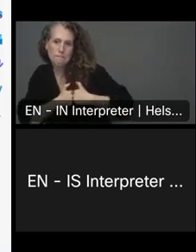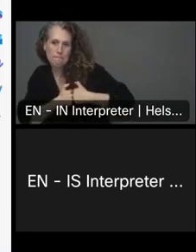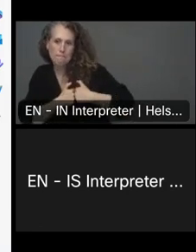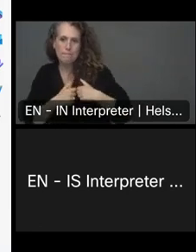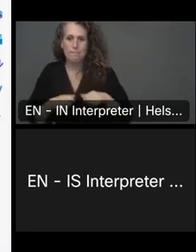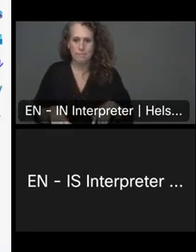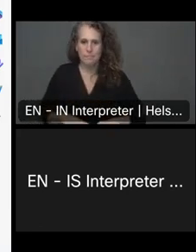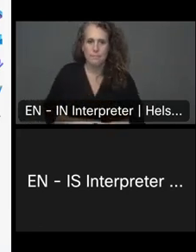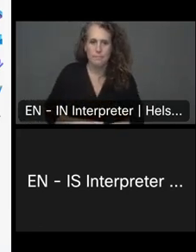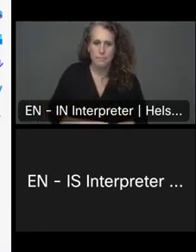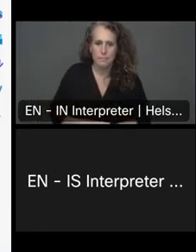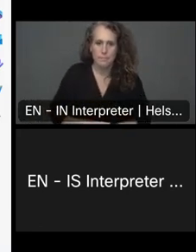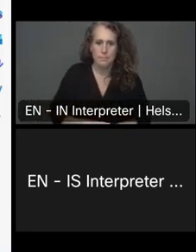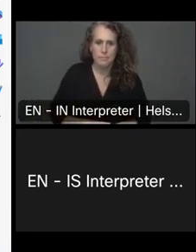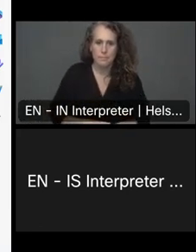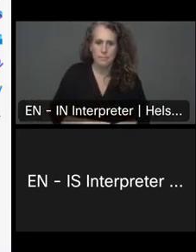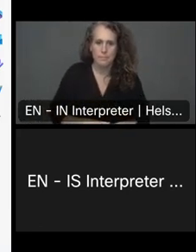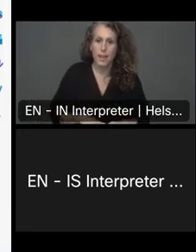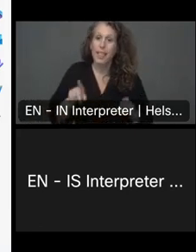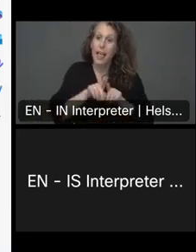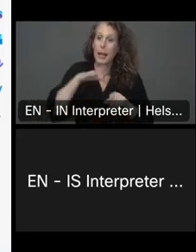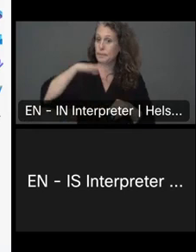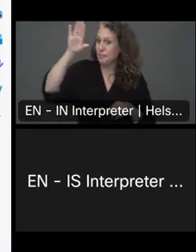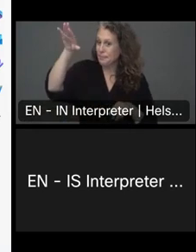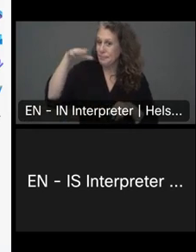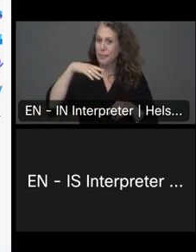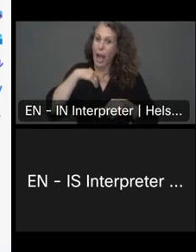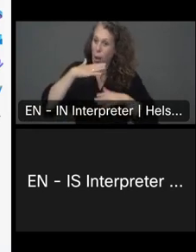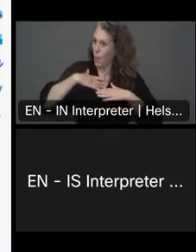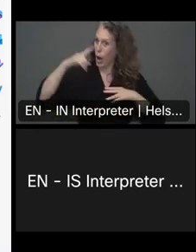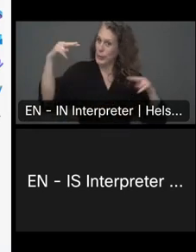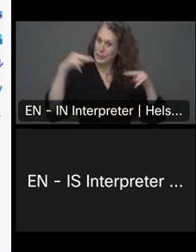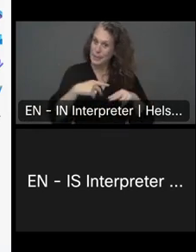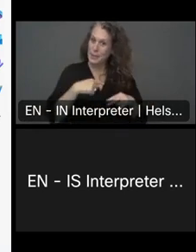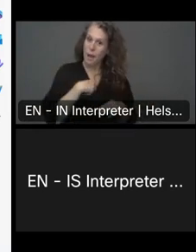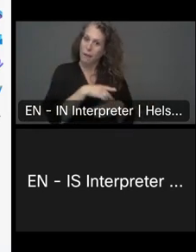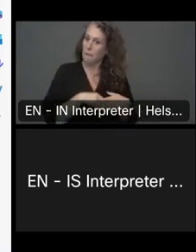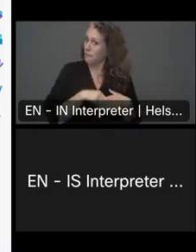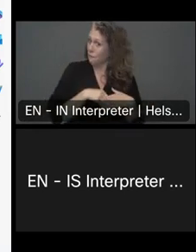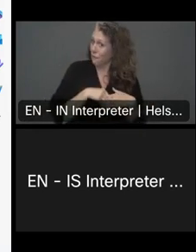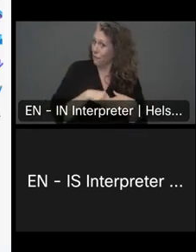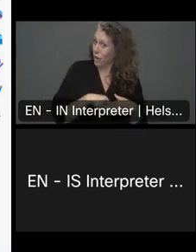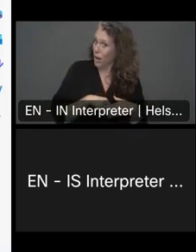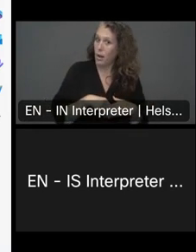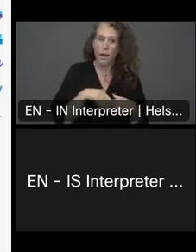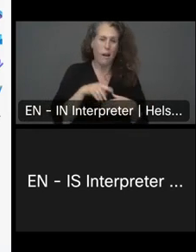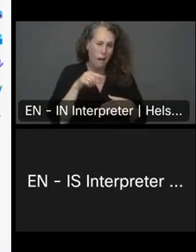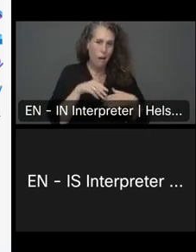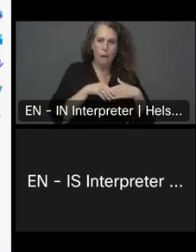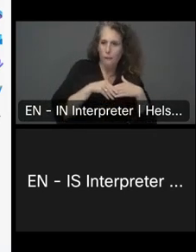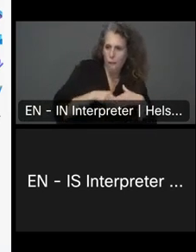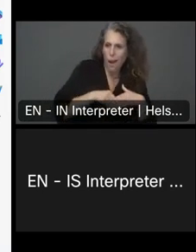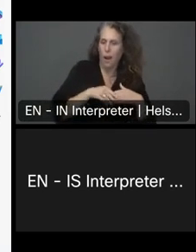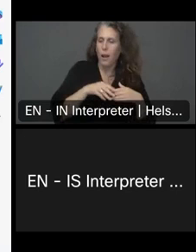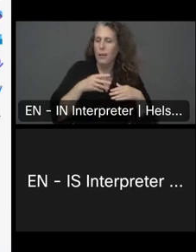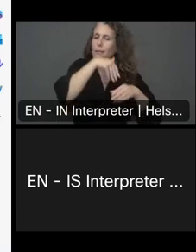friend. So this is a romantic partner, friend with benefits, depending again on the context and